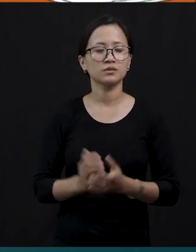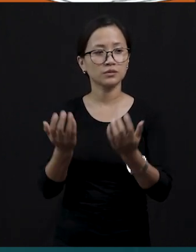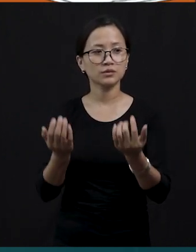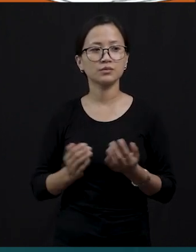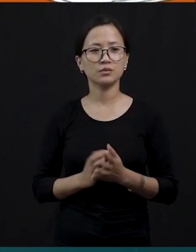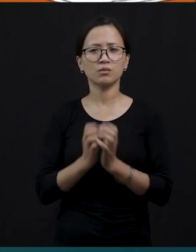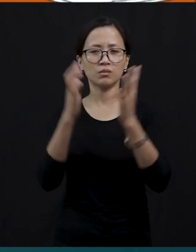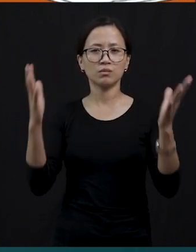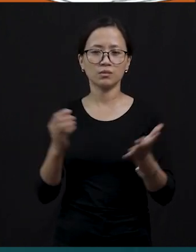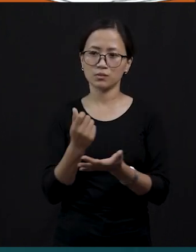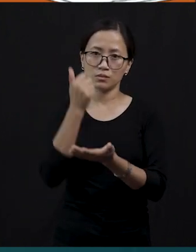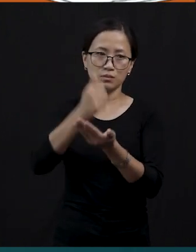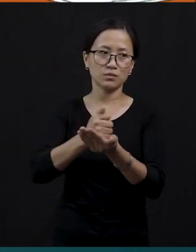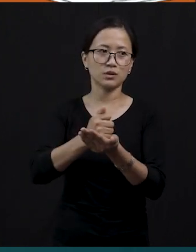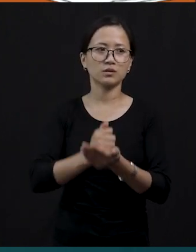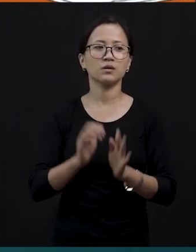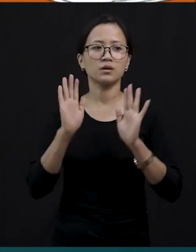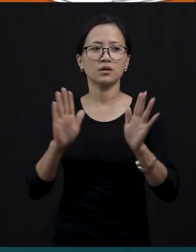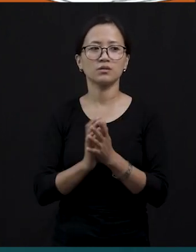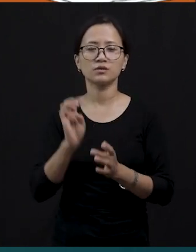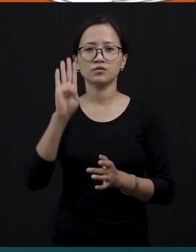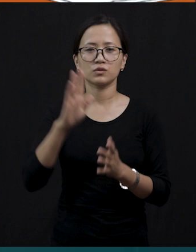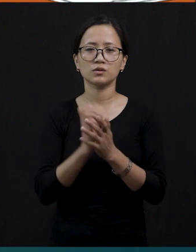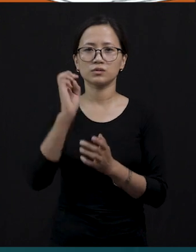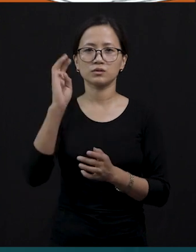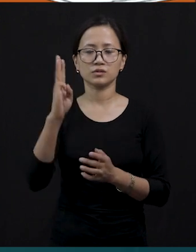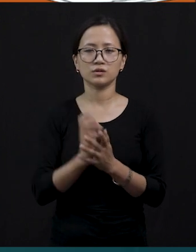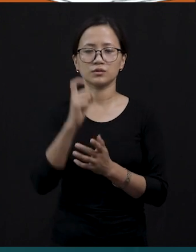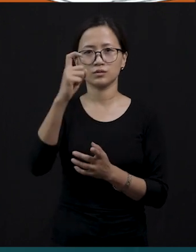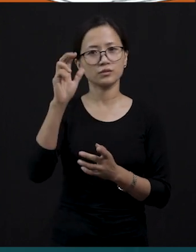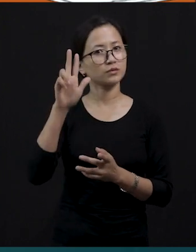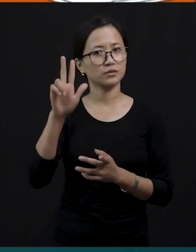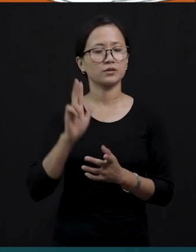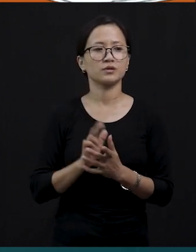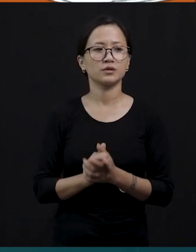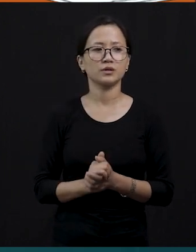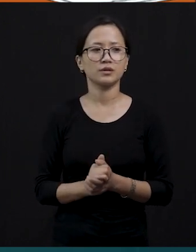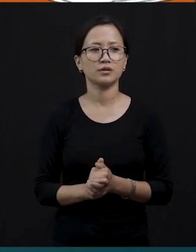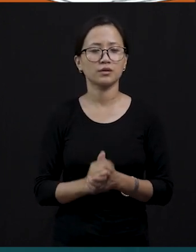The Save More Bank has how much money?